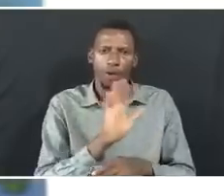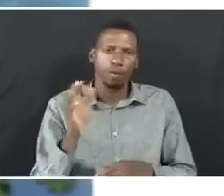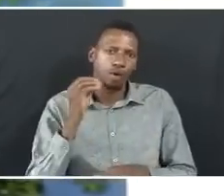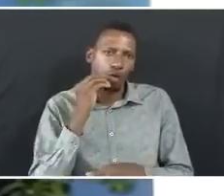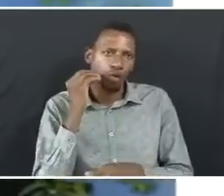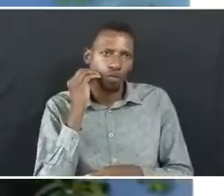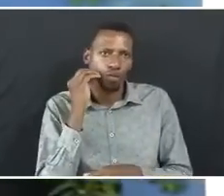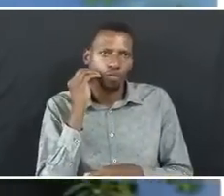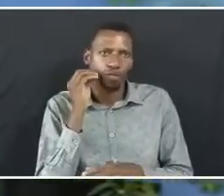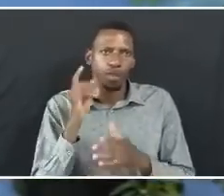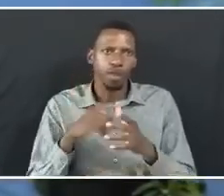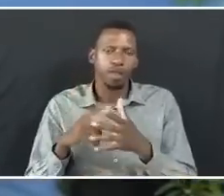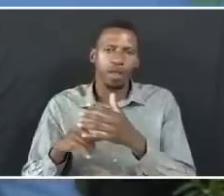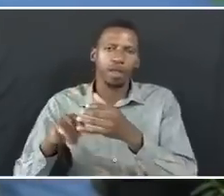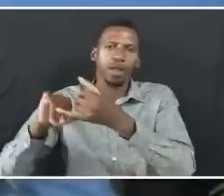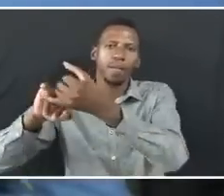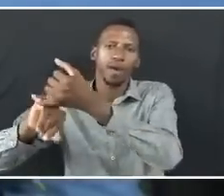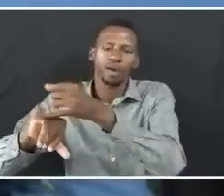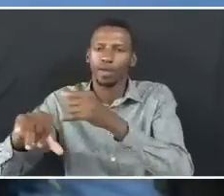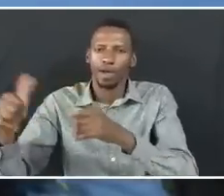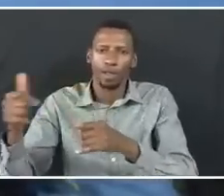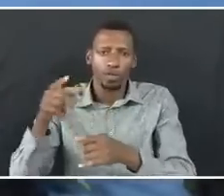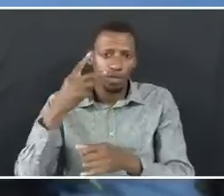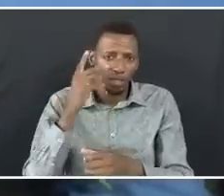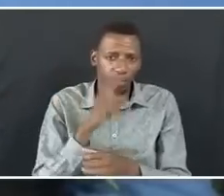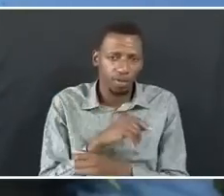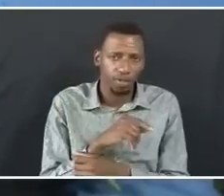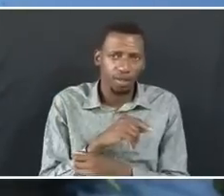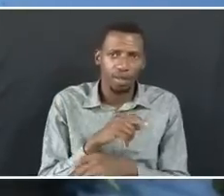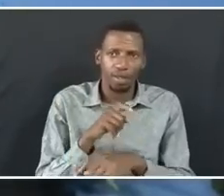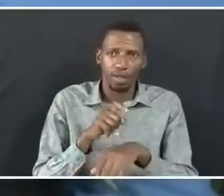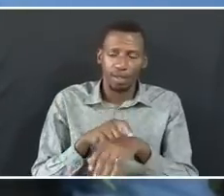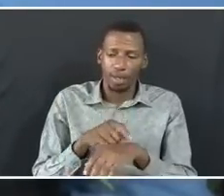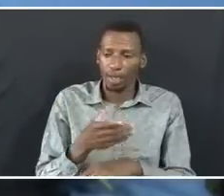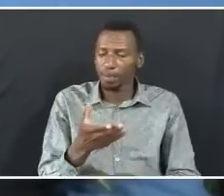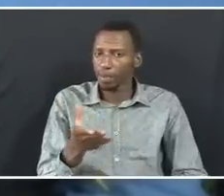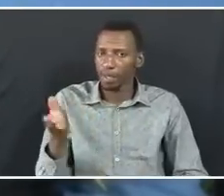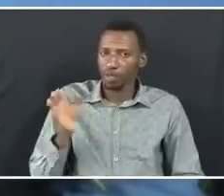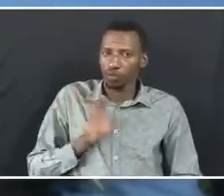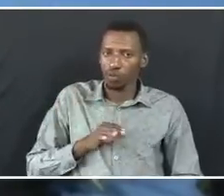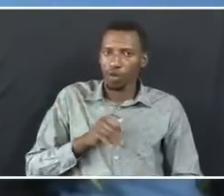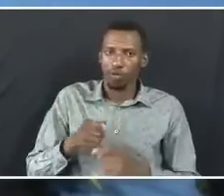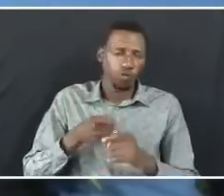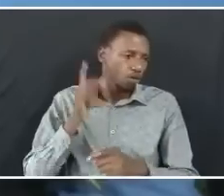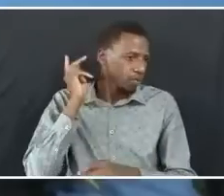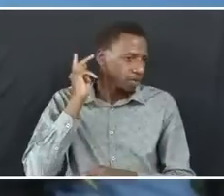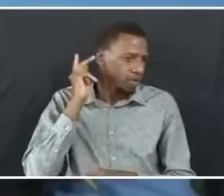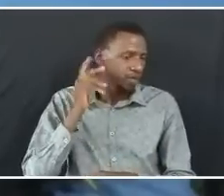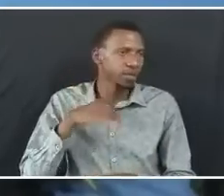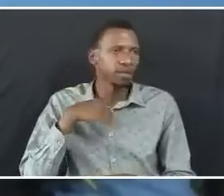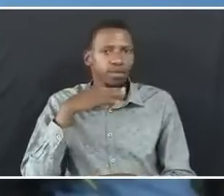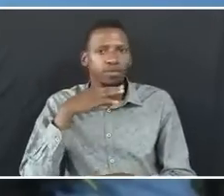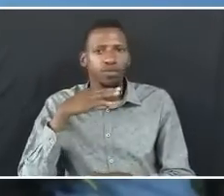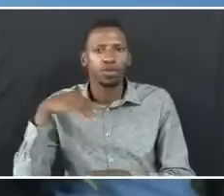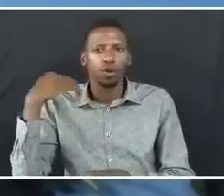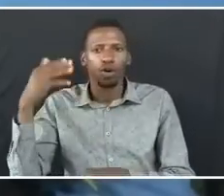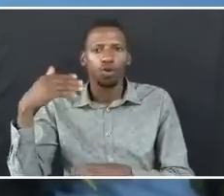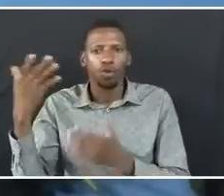to get married in another home? When they die, they're always brought